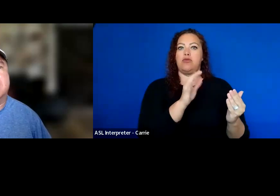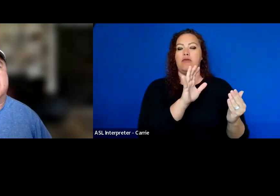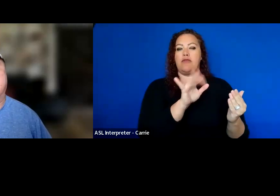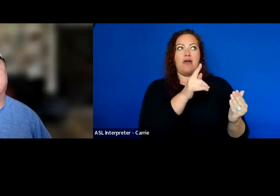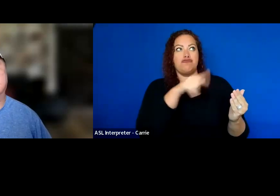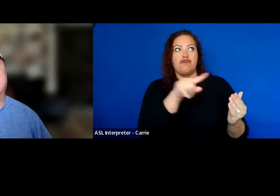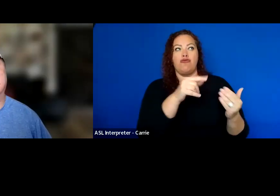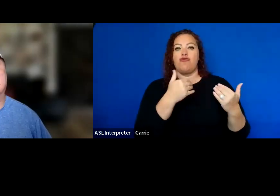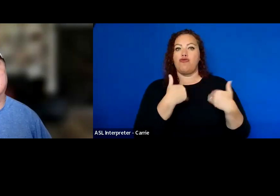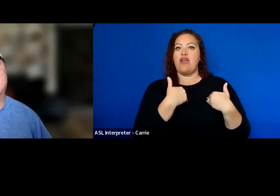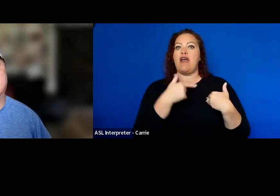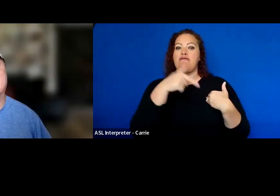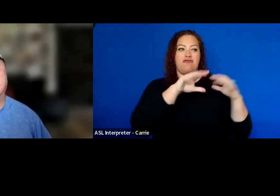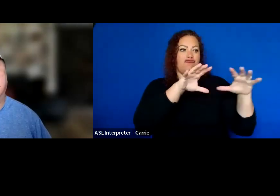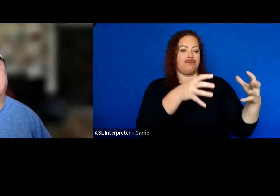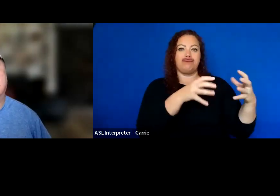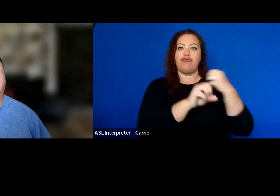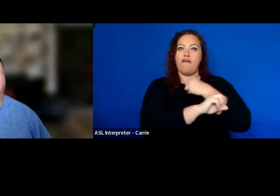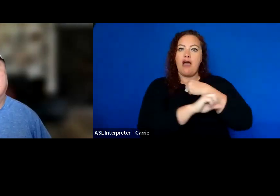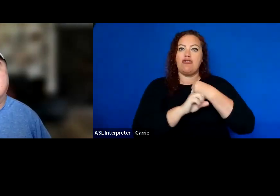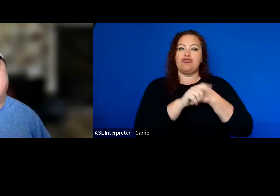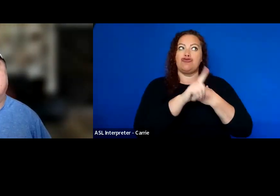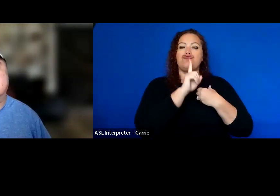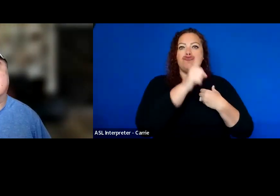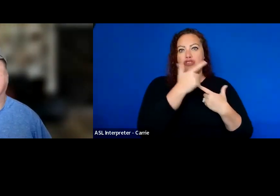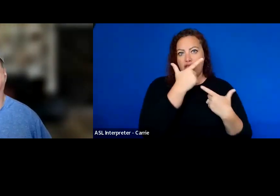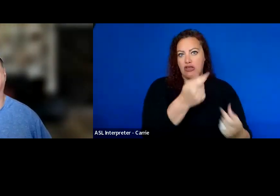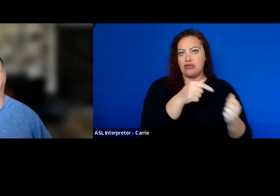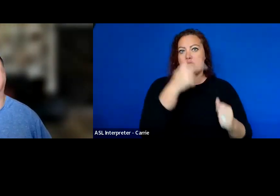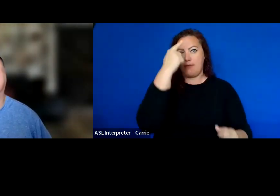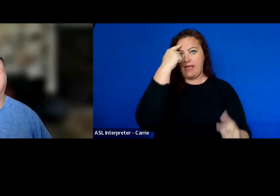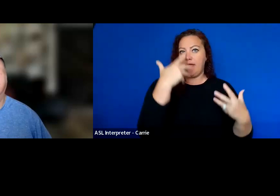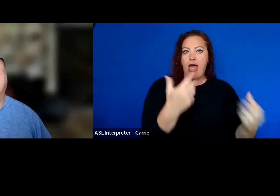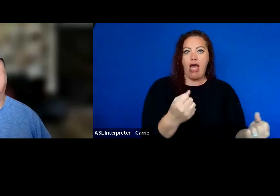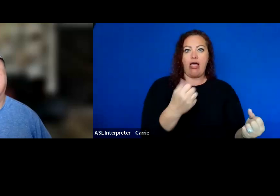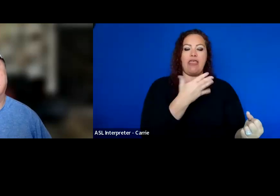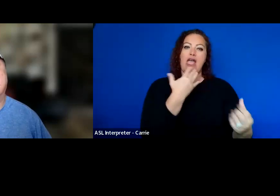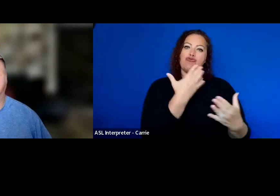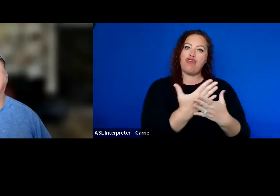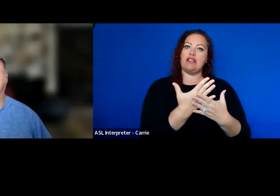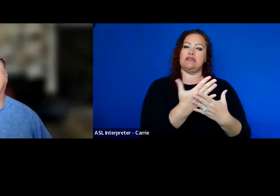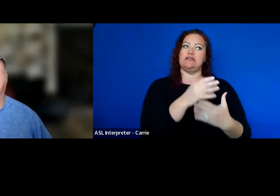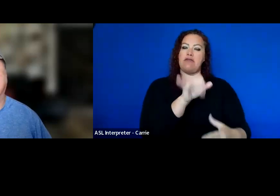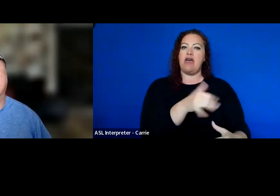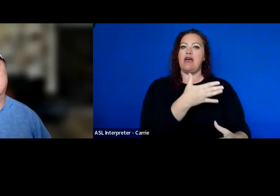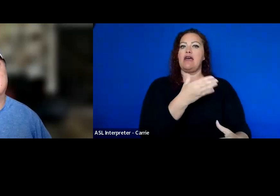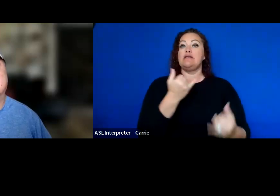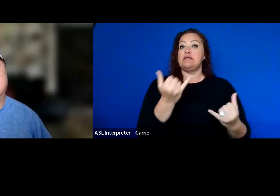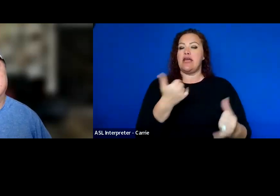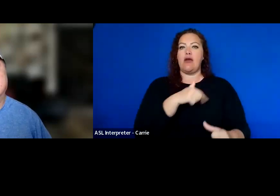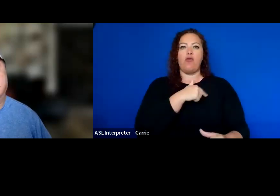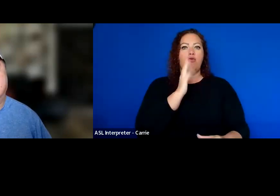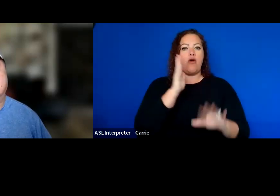we have a foundation that's truly interested in mental health and wellness. And today we're going to have an